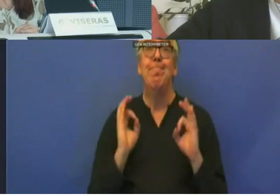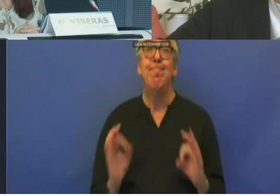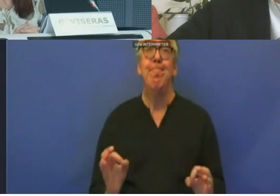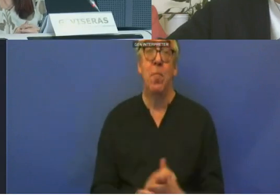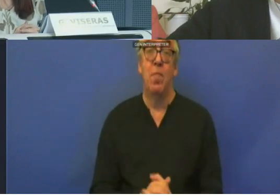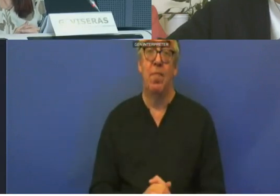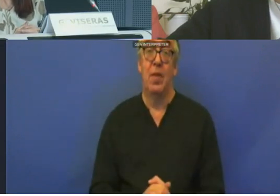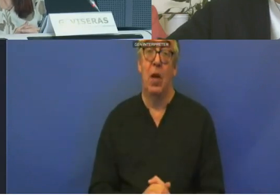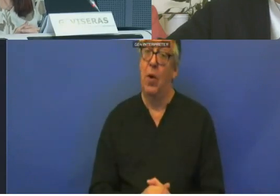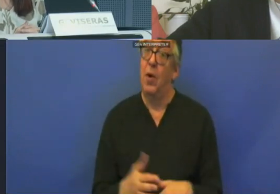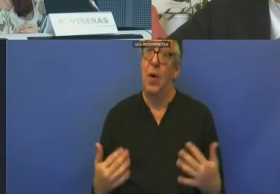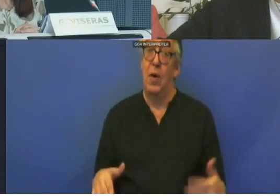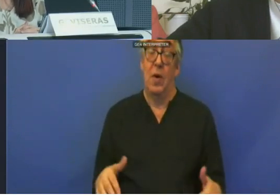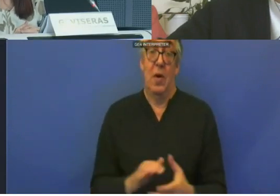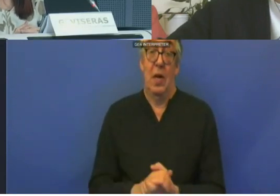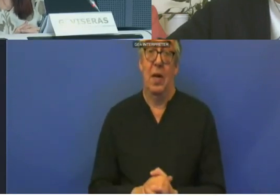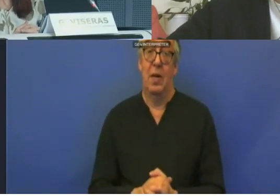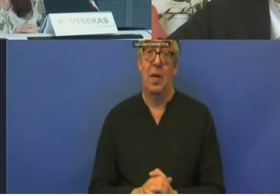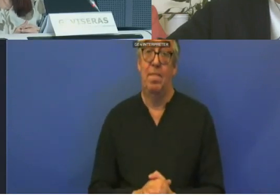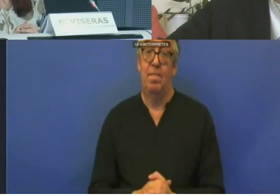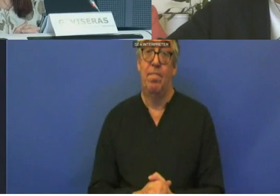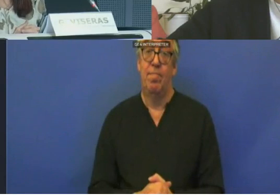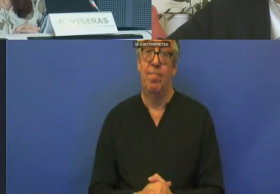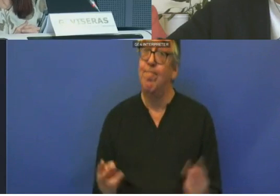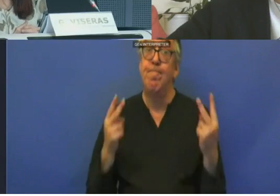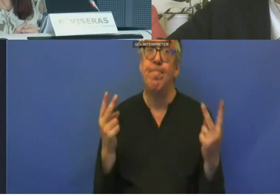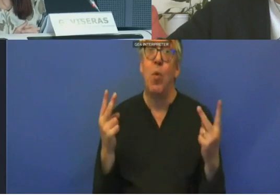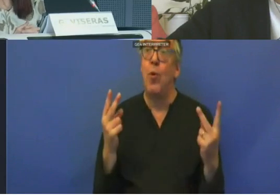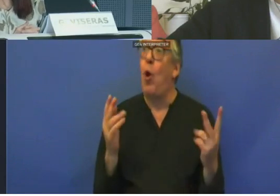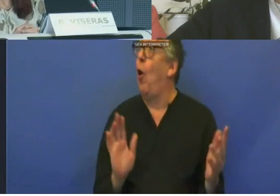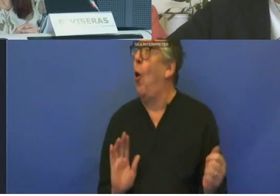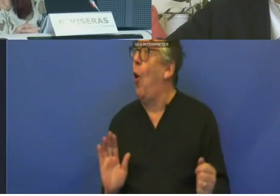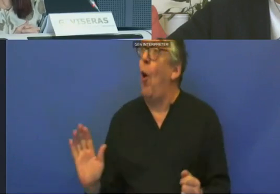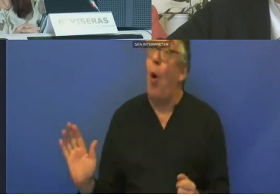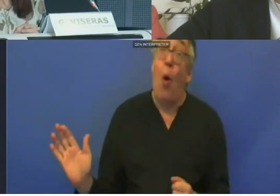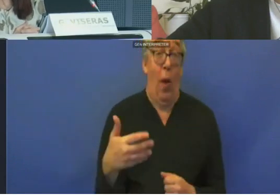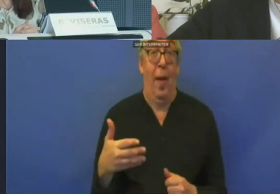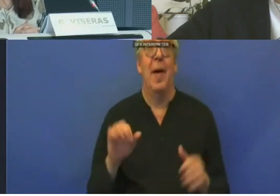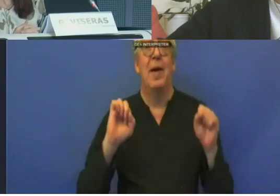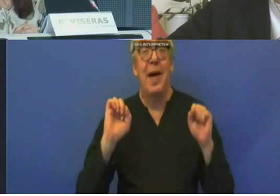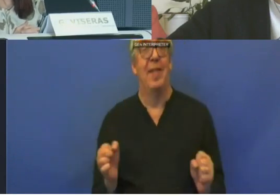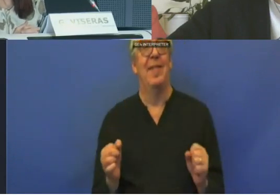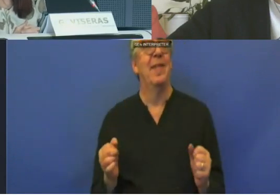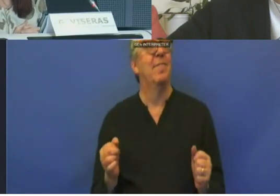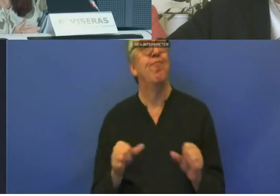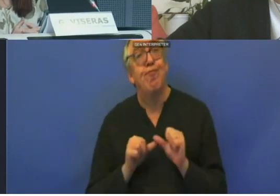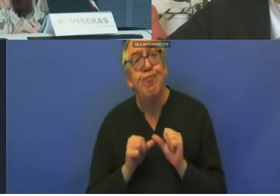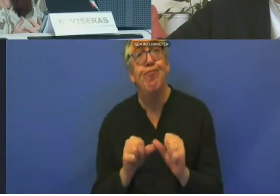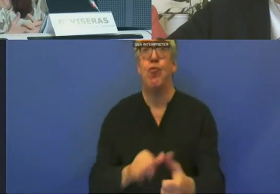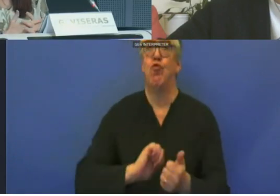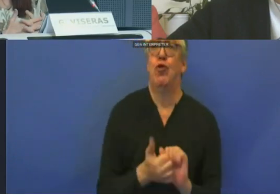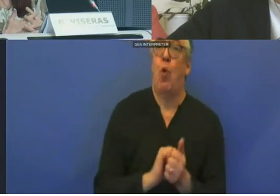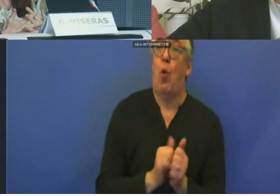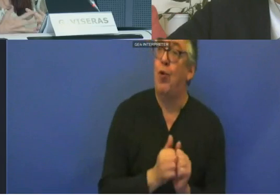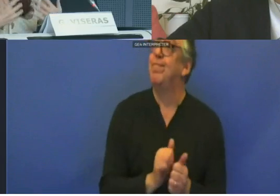is accessible for everybody at all levels, to keep a healthy lifestyle, to keep